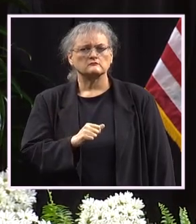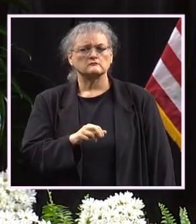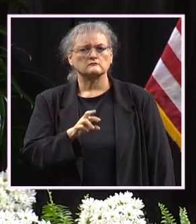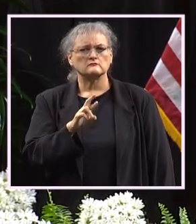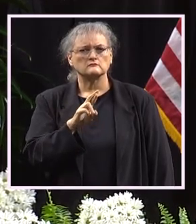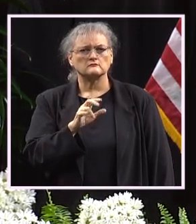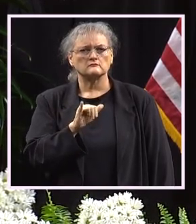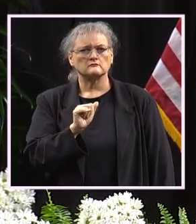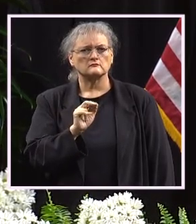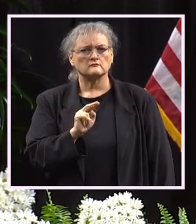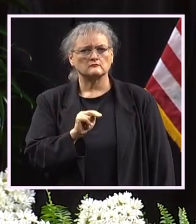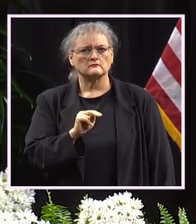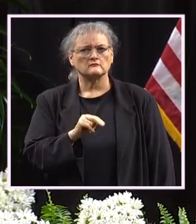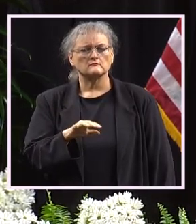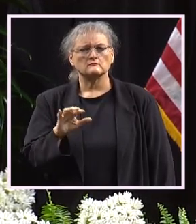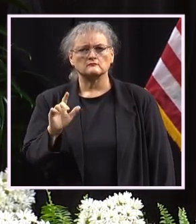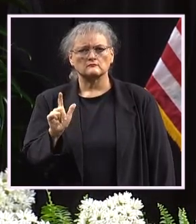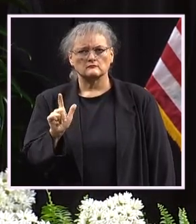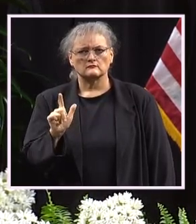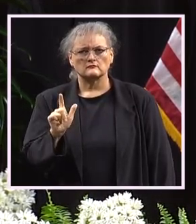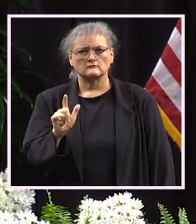Ryan Christopher Lopez.